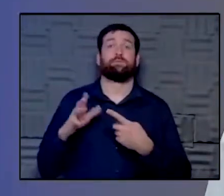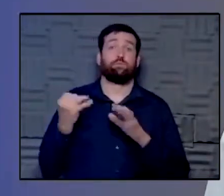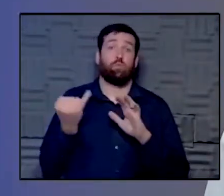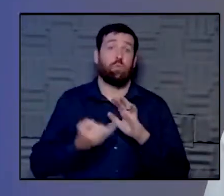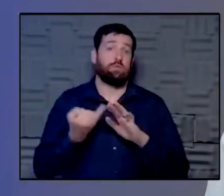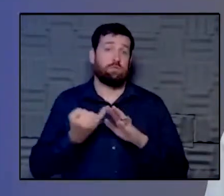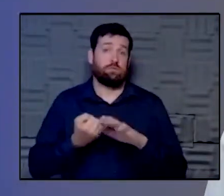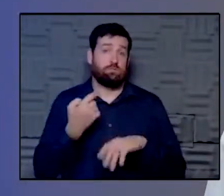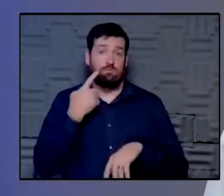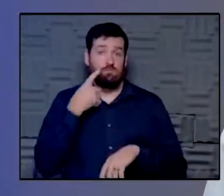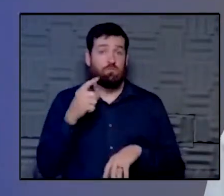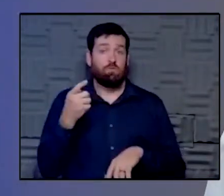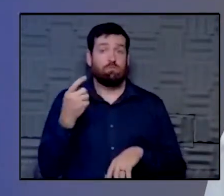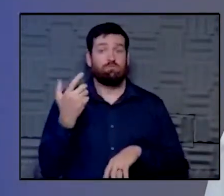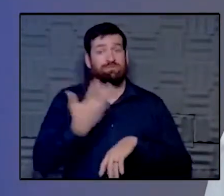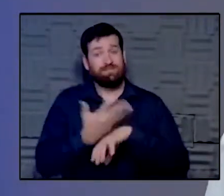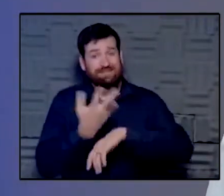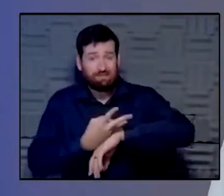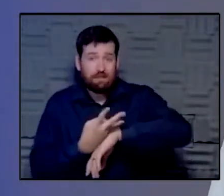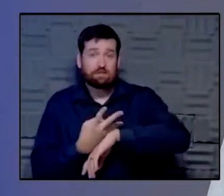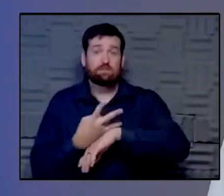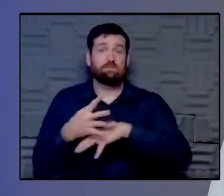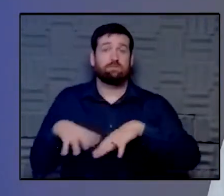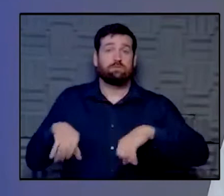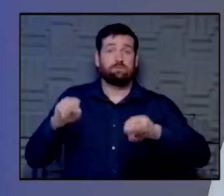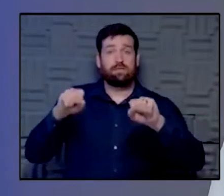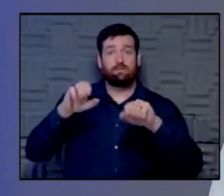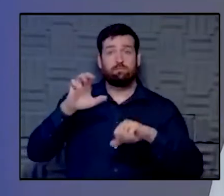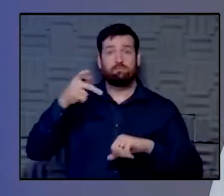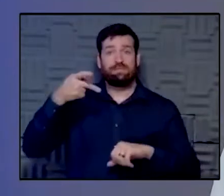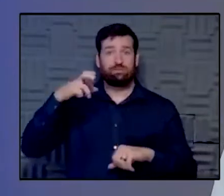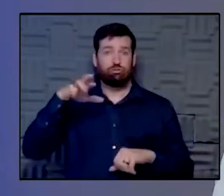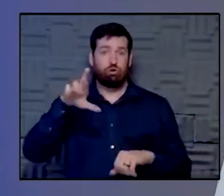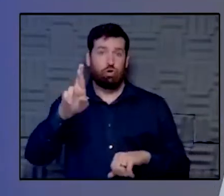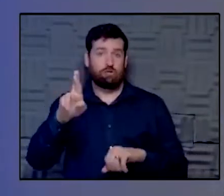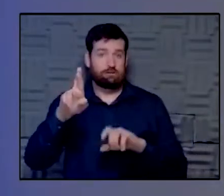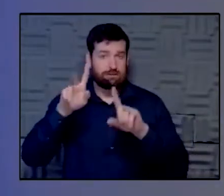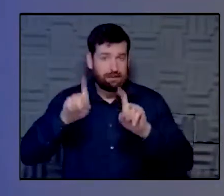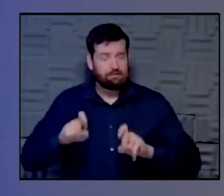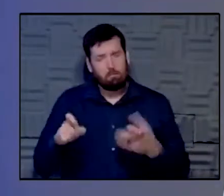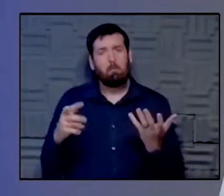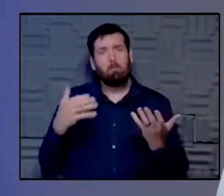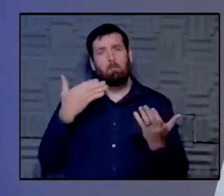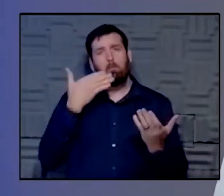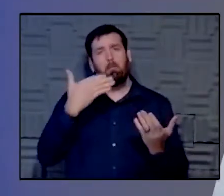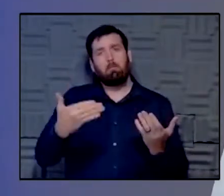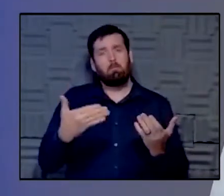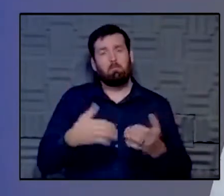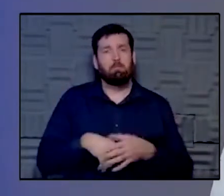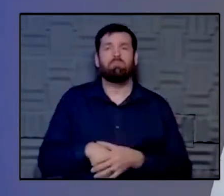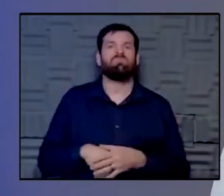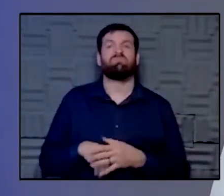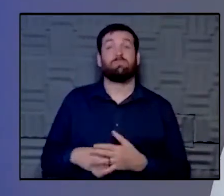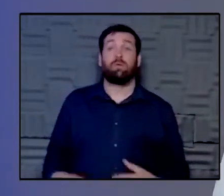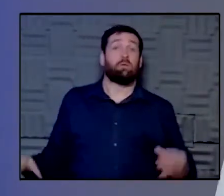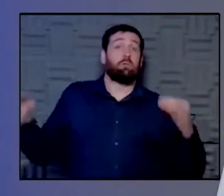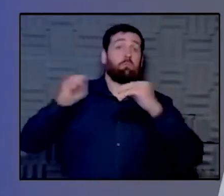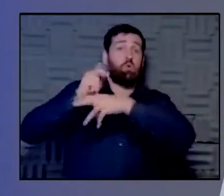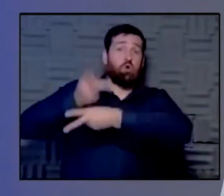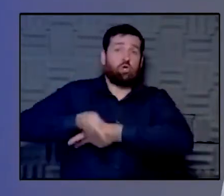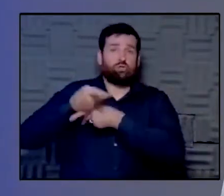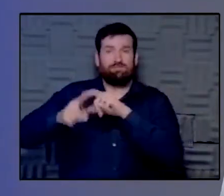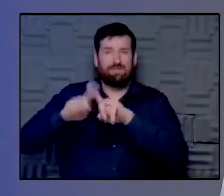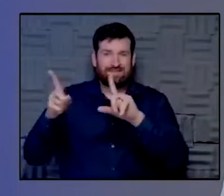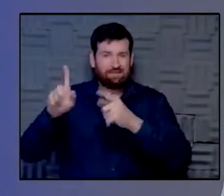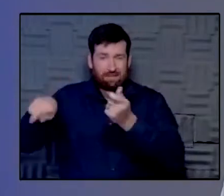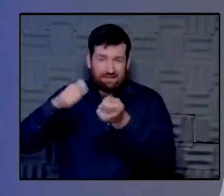quarantine for 5 or 7 days and then go get a PCR test, I think that's very reasonable. Again, abundance of caution. There is no specific